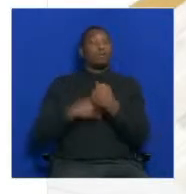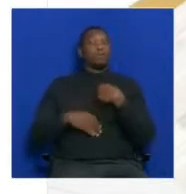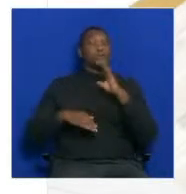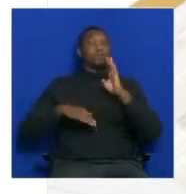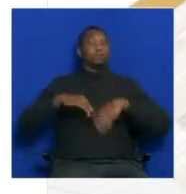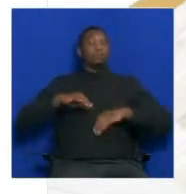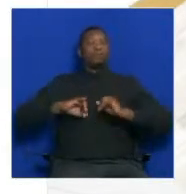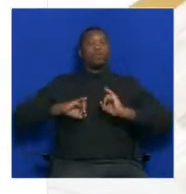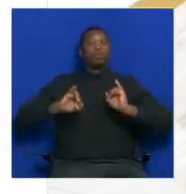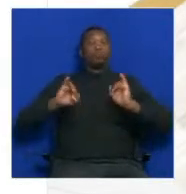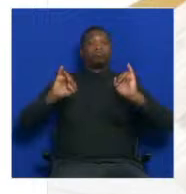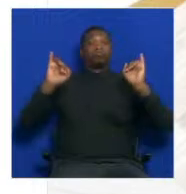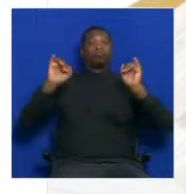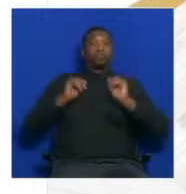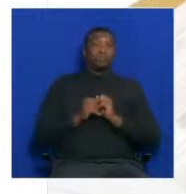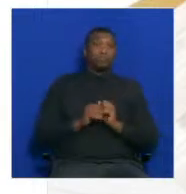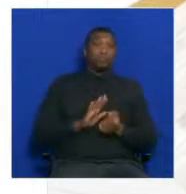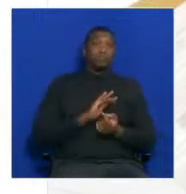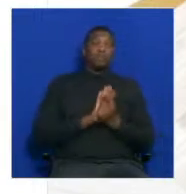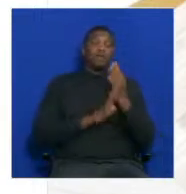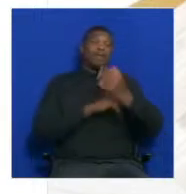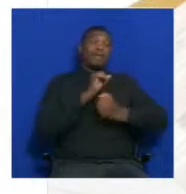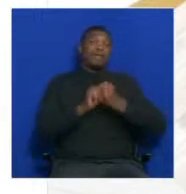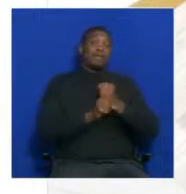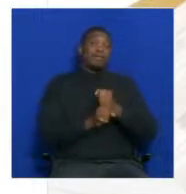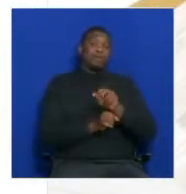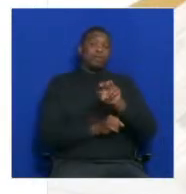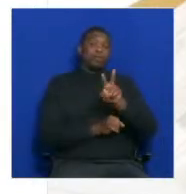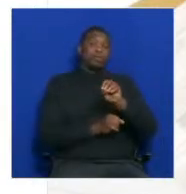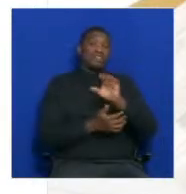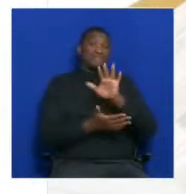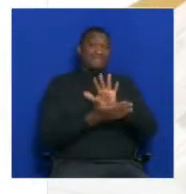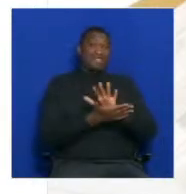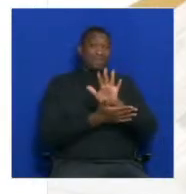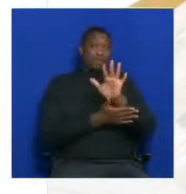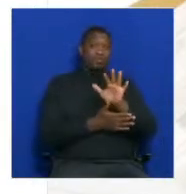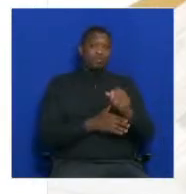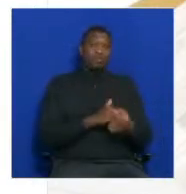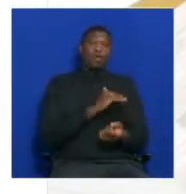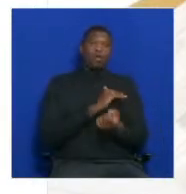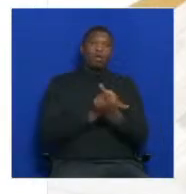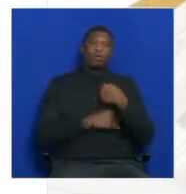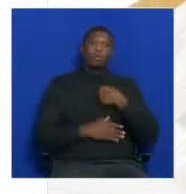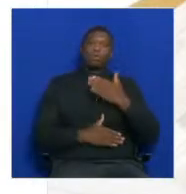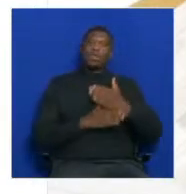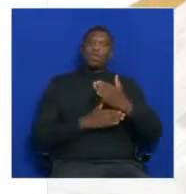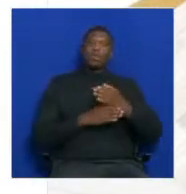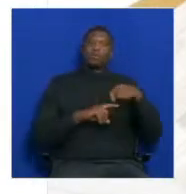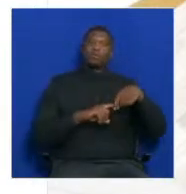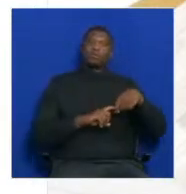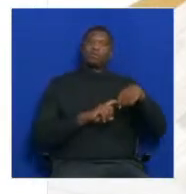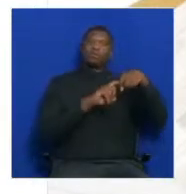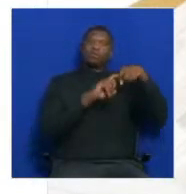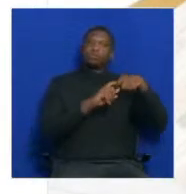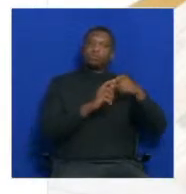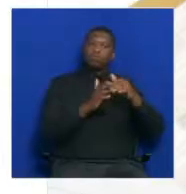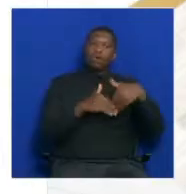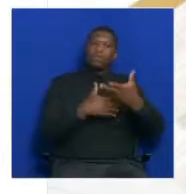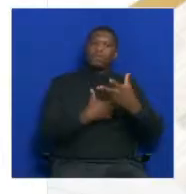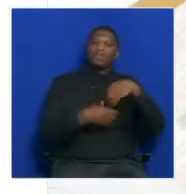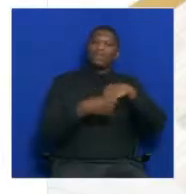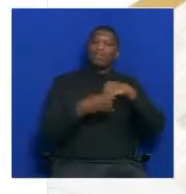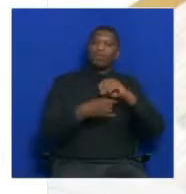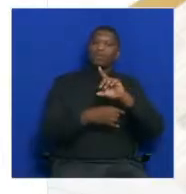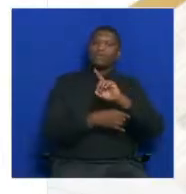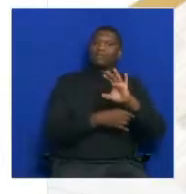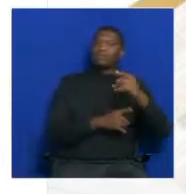was suspended in 2015 and subjected to a disciplinary process and